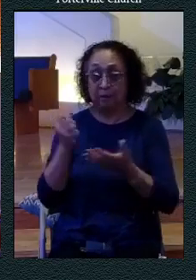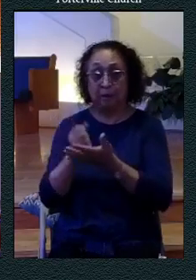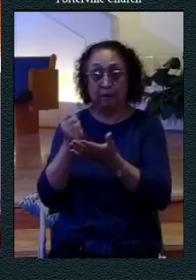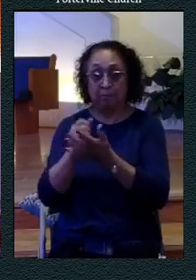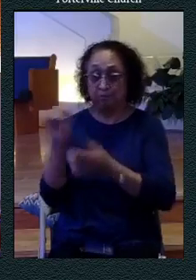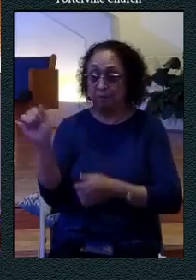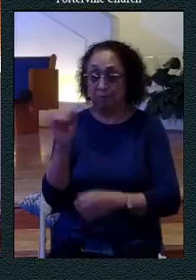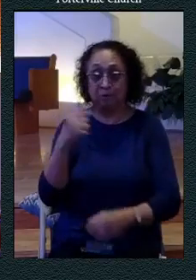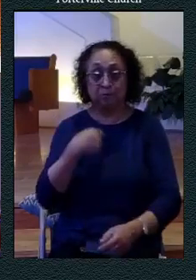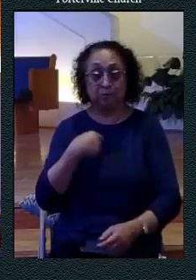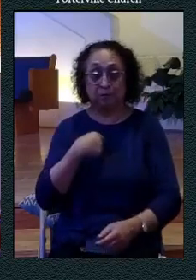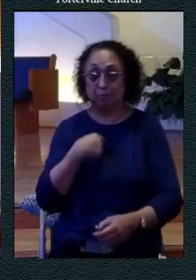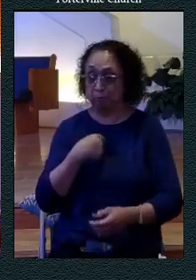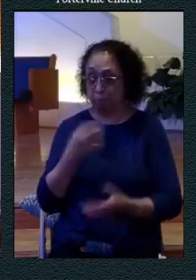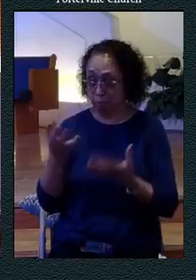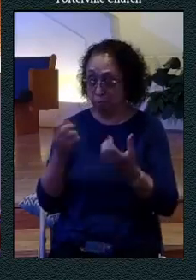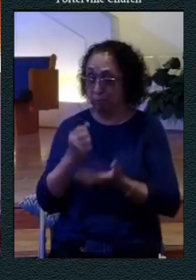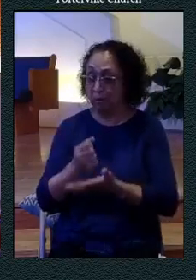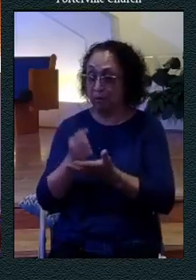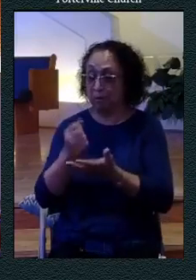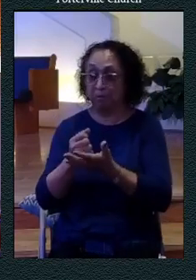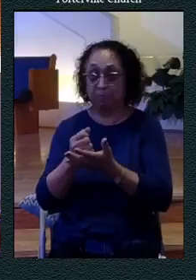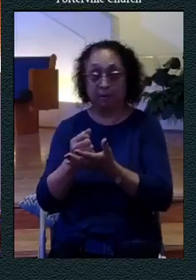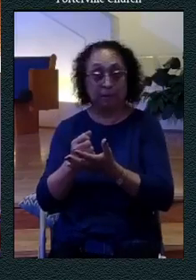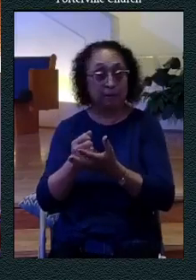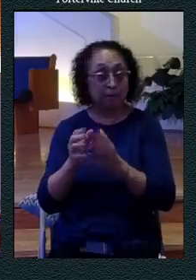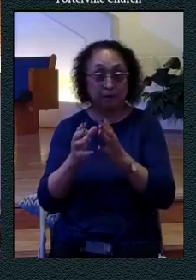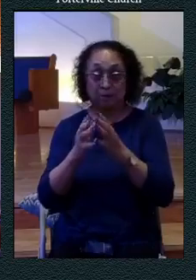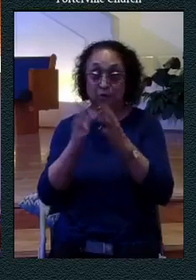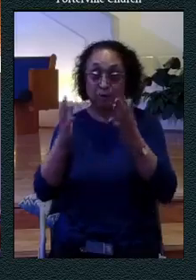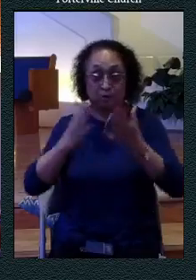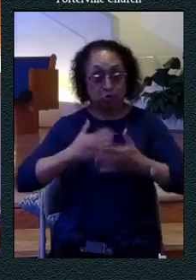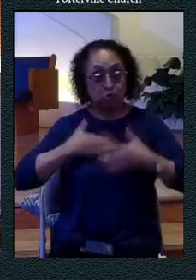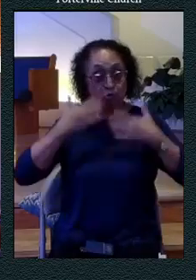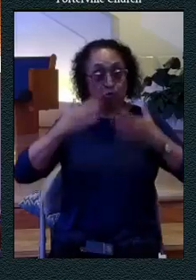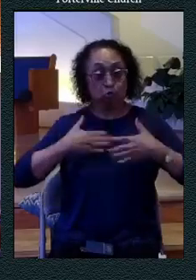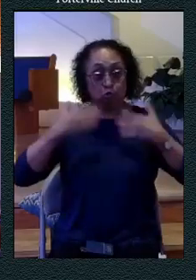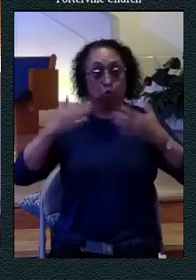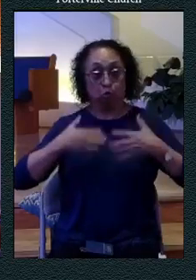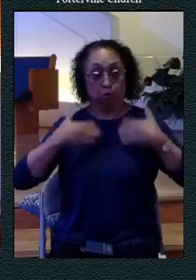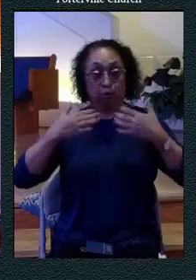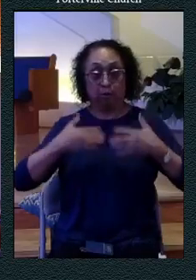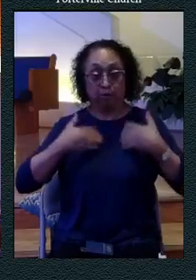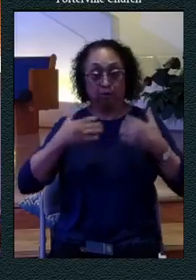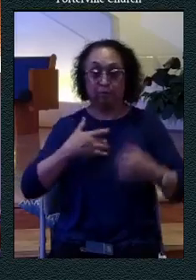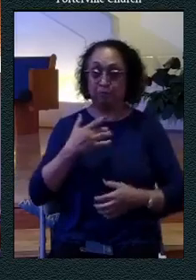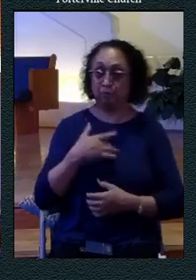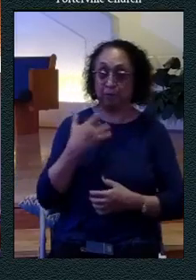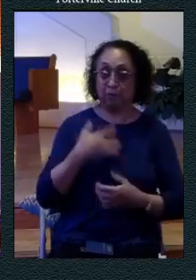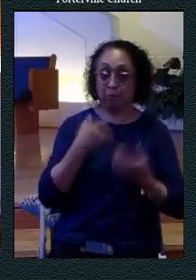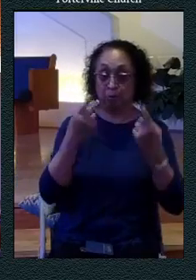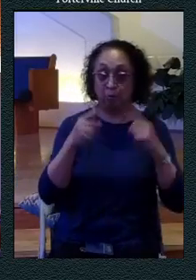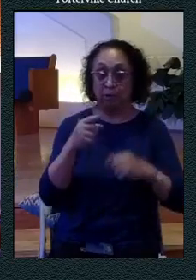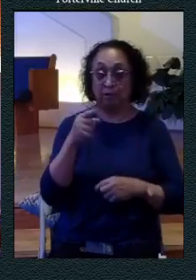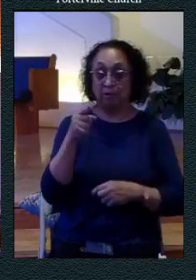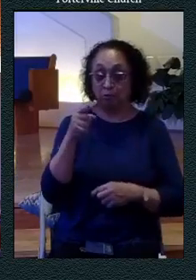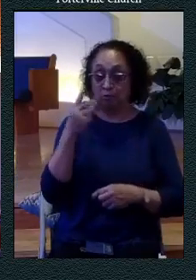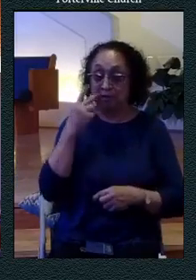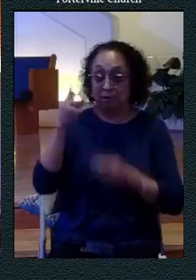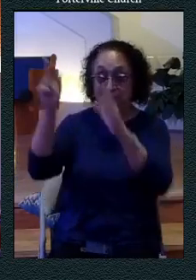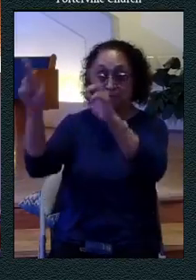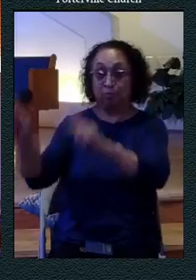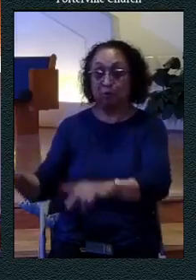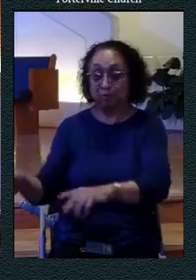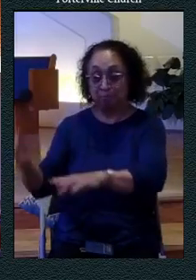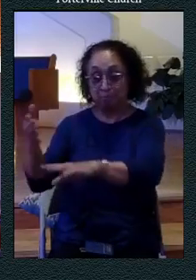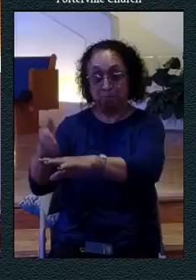joy surfaces when you get to see someone else soar because of your efforts on their